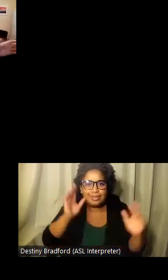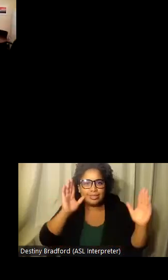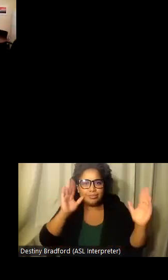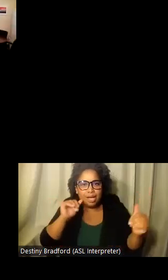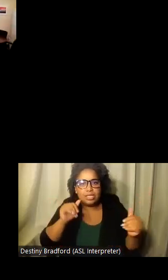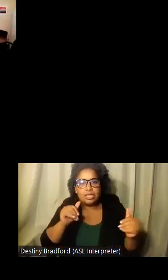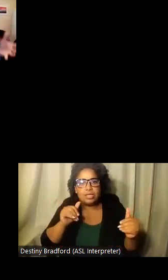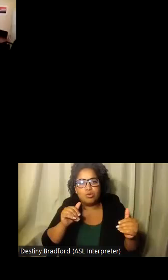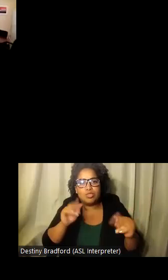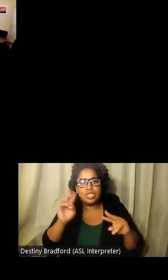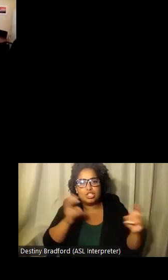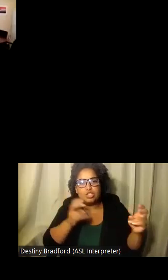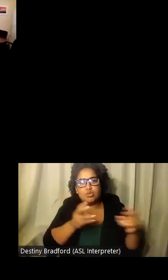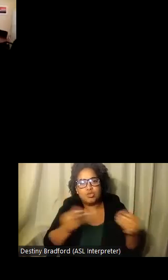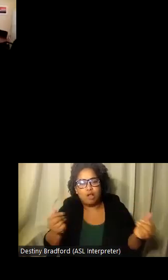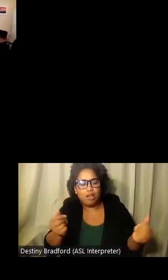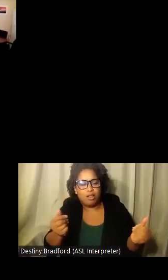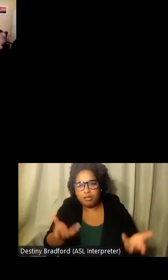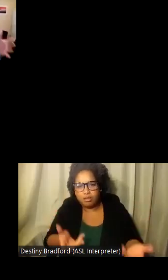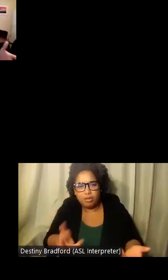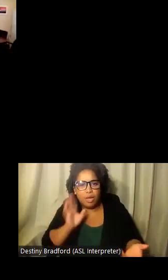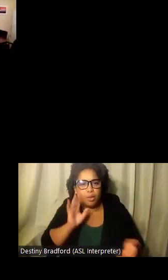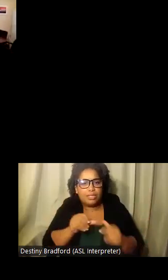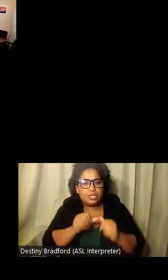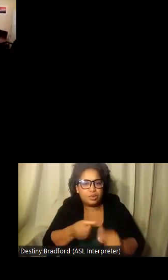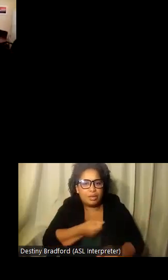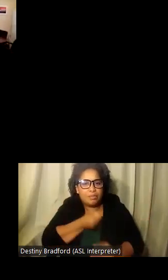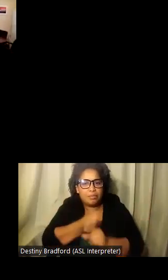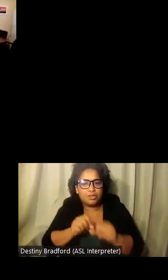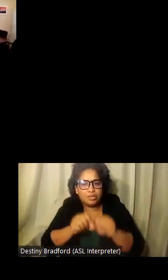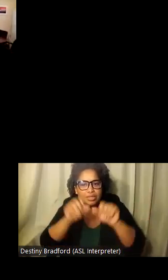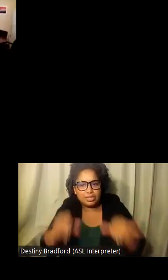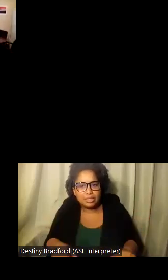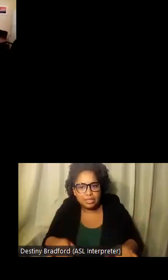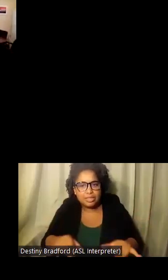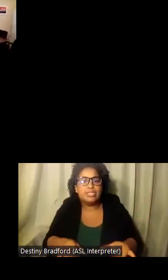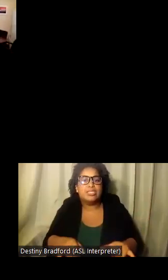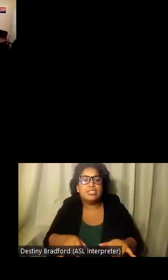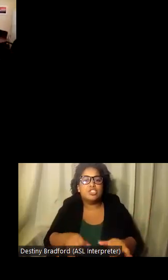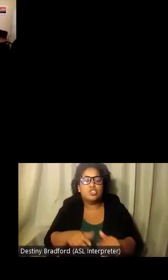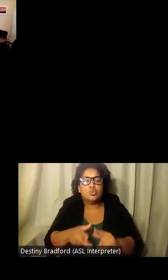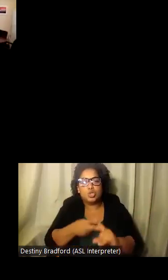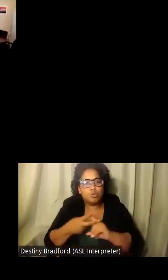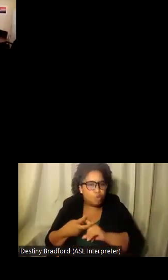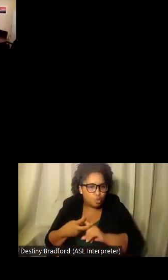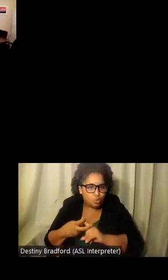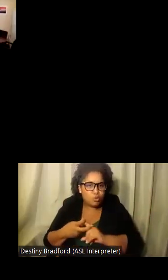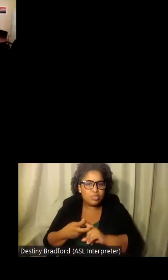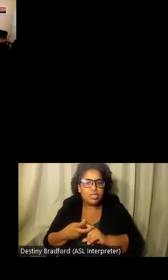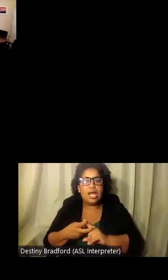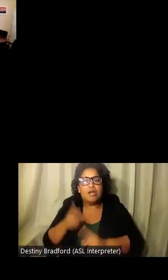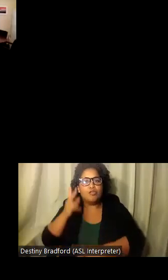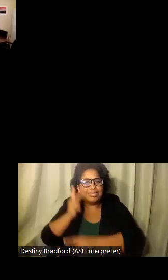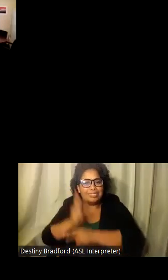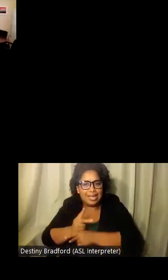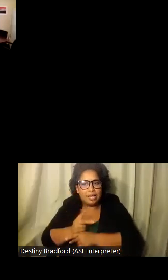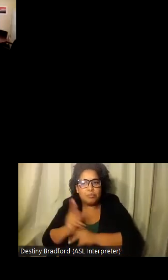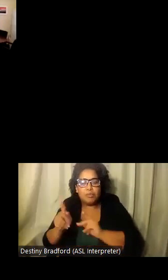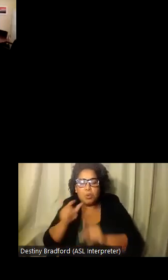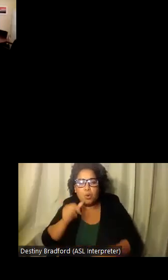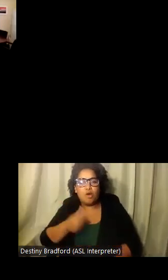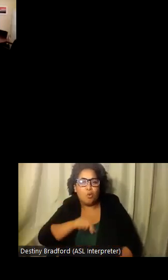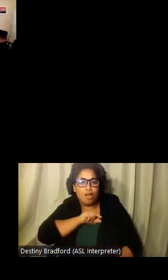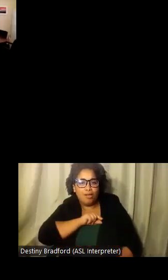go away. They're going to continue to impact our system, impact our ability to recruit and retain qualified individuals to support individuals with